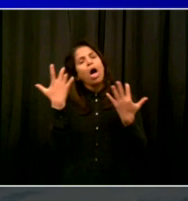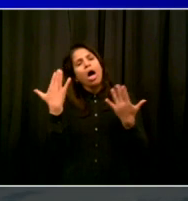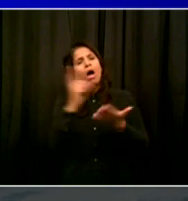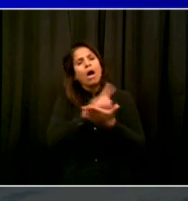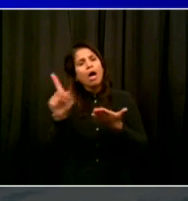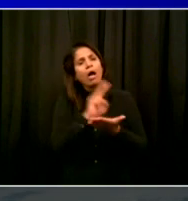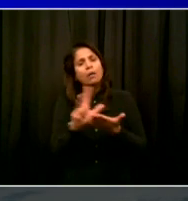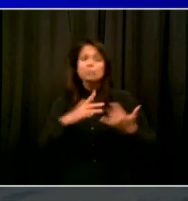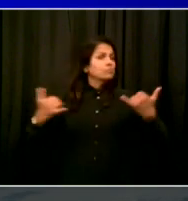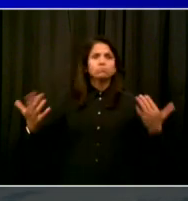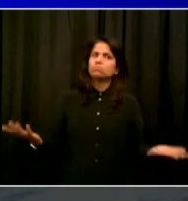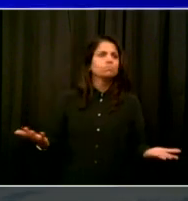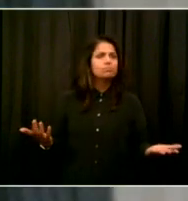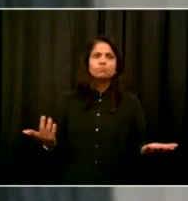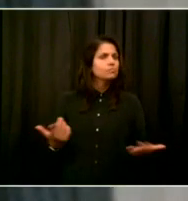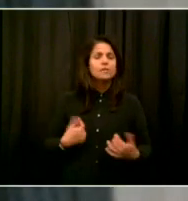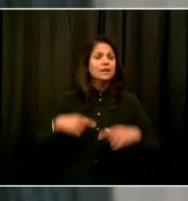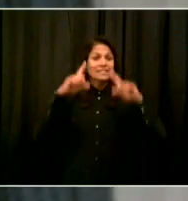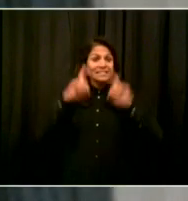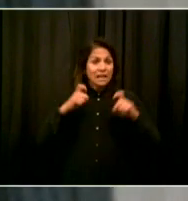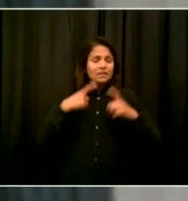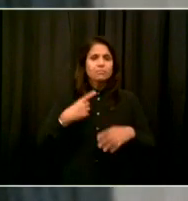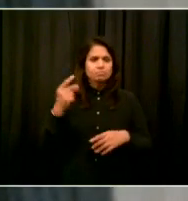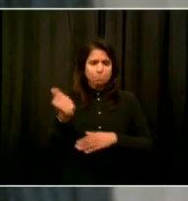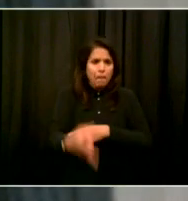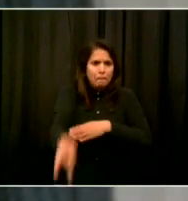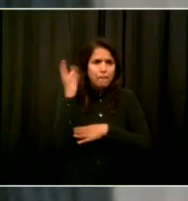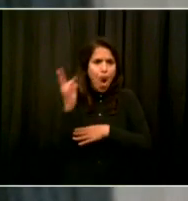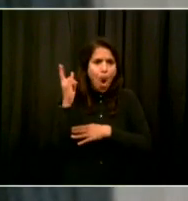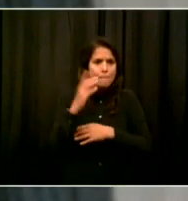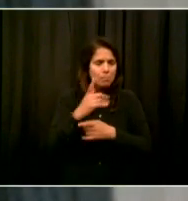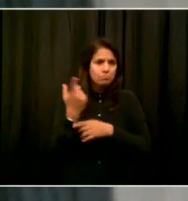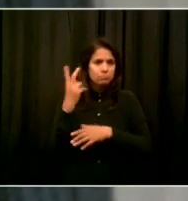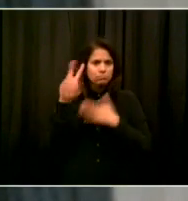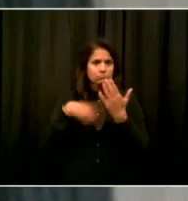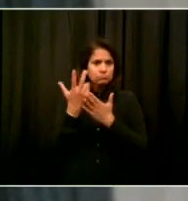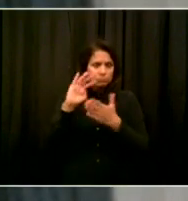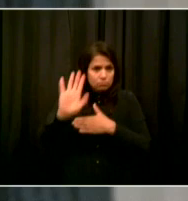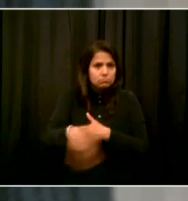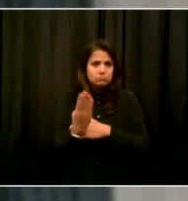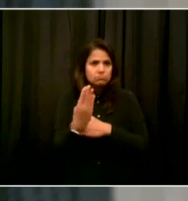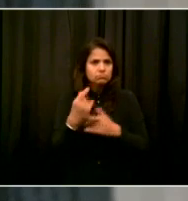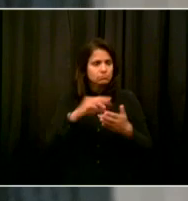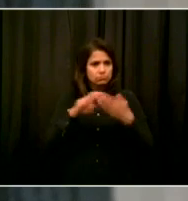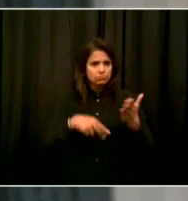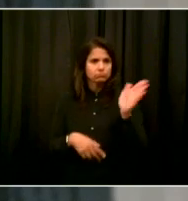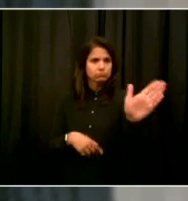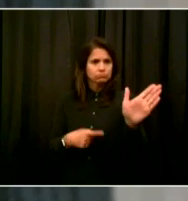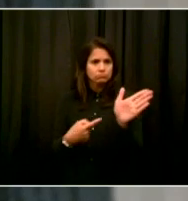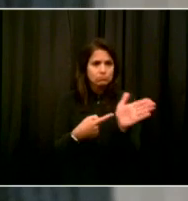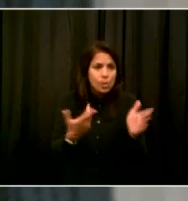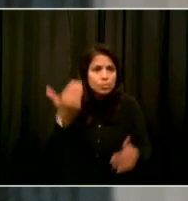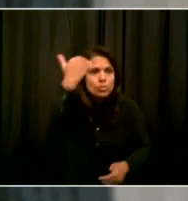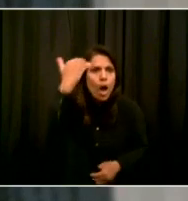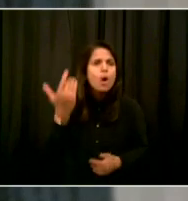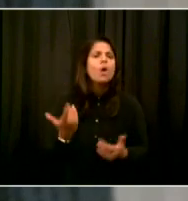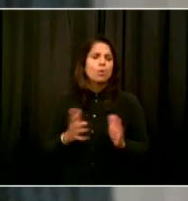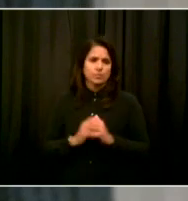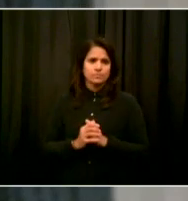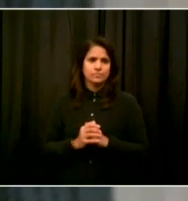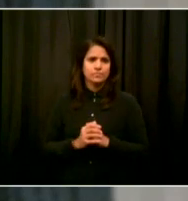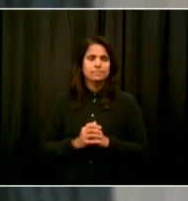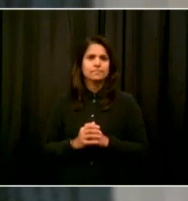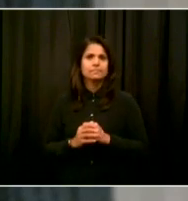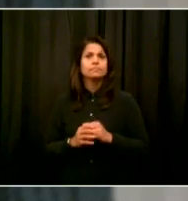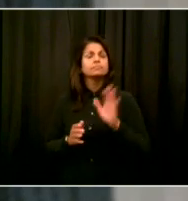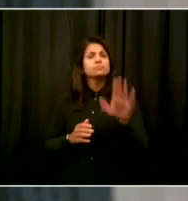test positive, or are in quarantine, you should wear a mask while you're in your own home. This helps prevent spread to